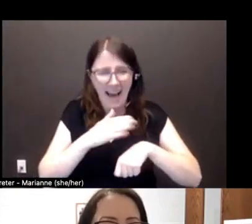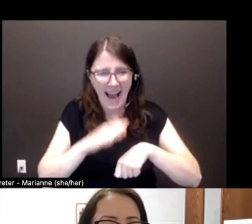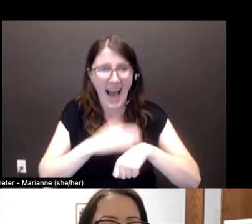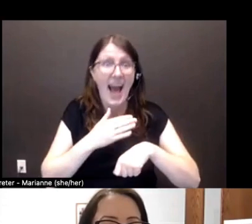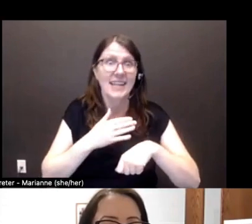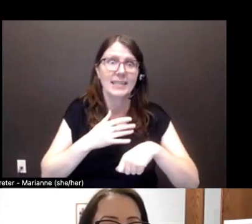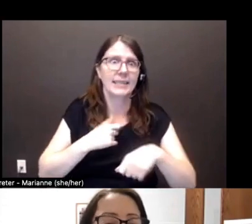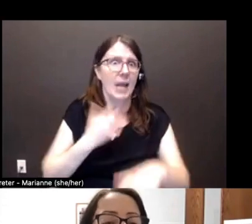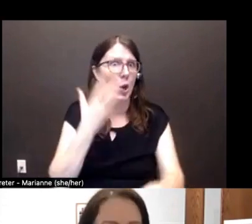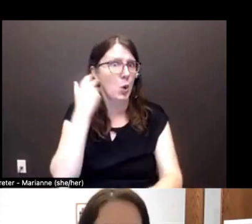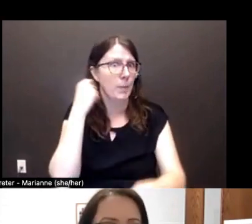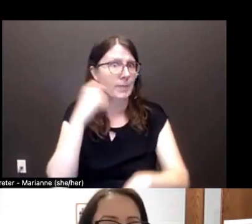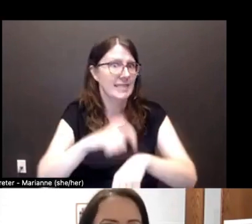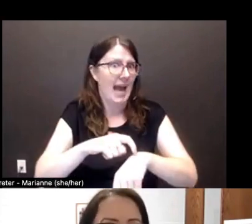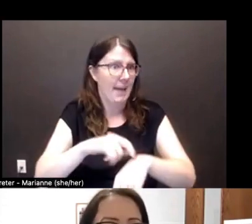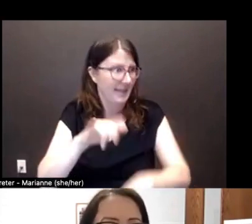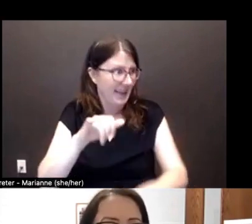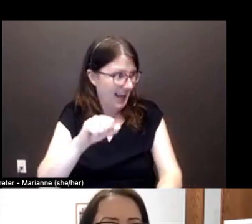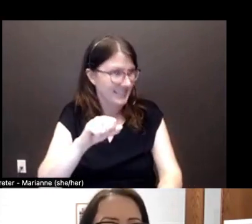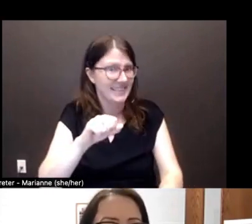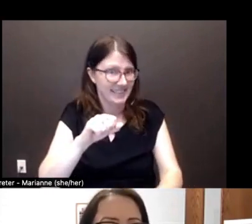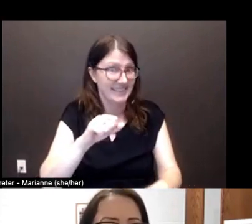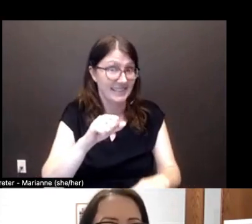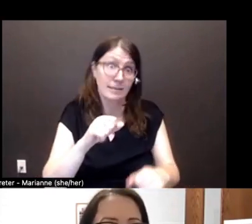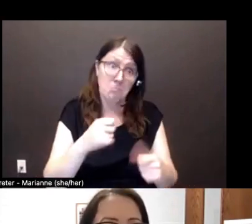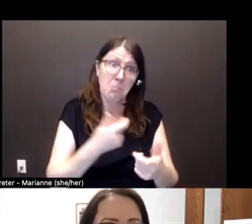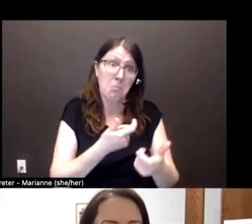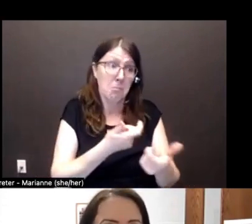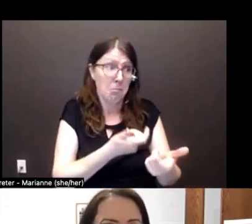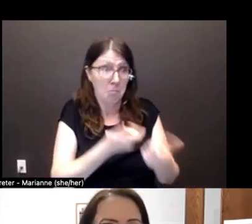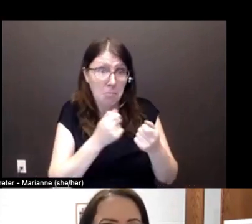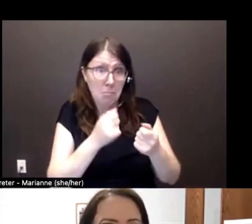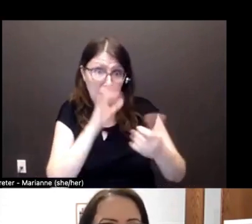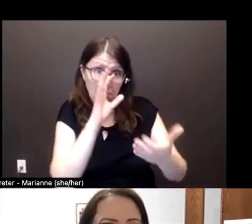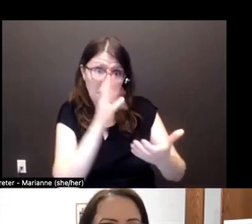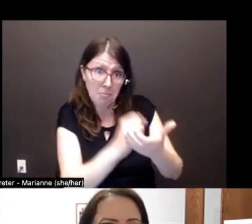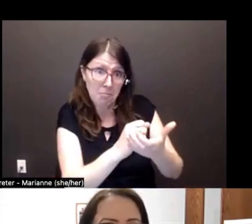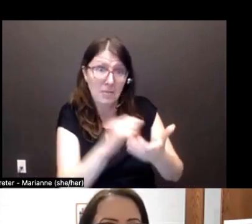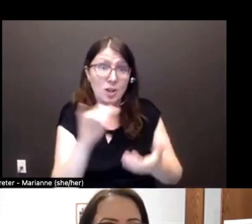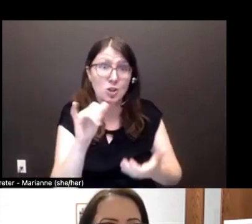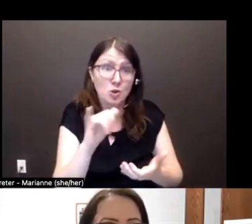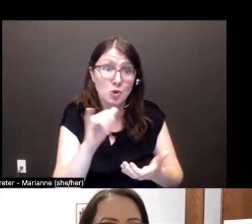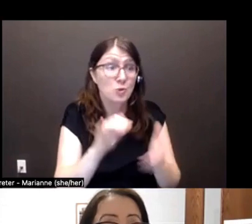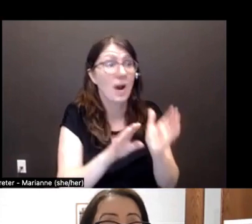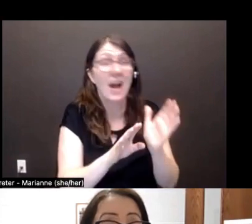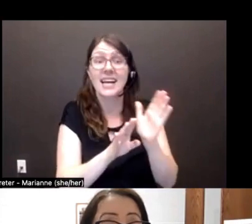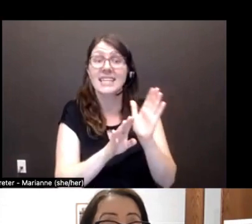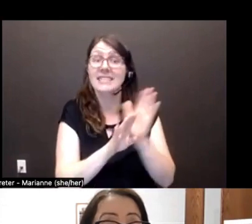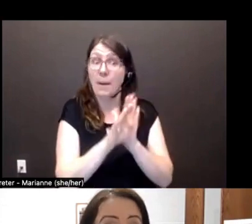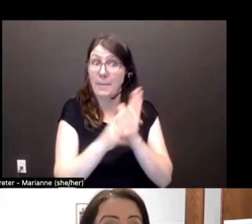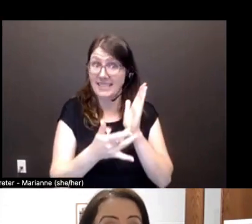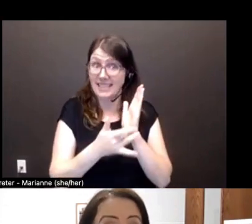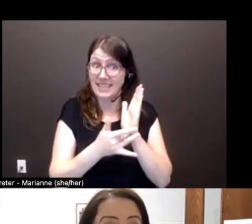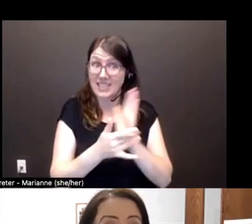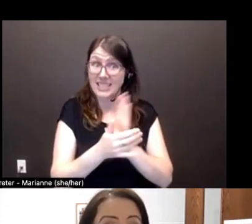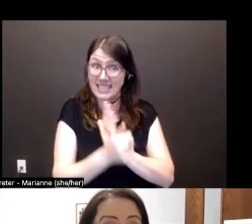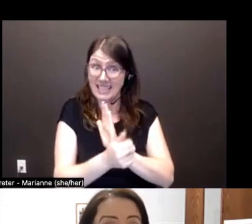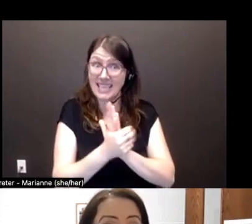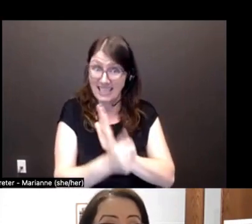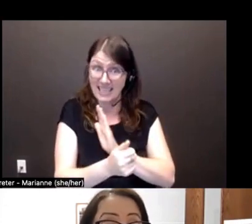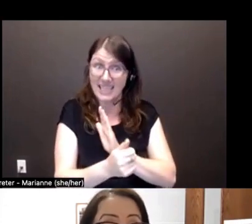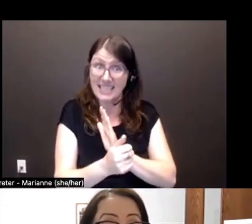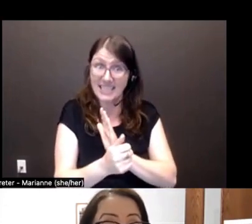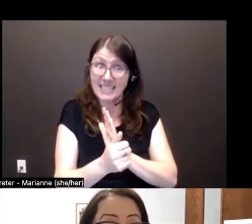time. But when we talk about developing digital skills, that's one of the pieces we're also working on with our learners. That's giving them